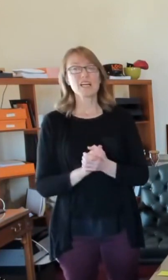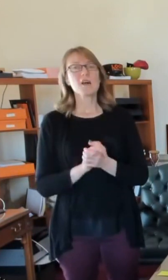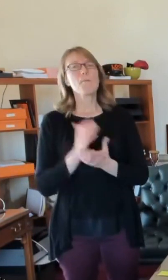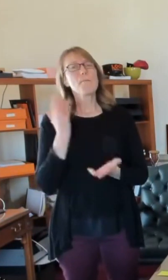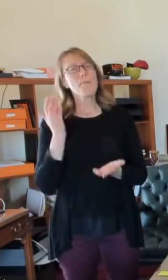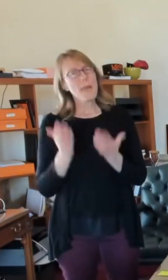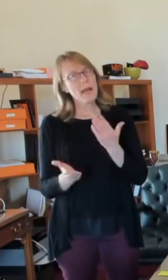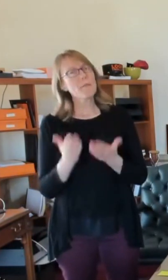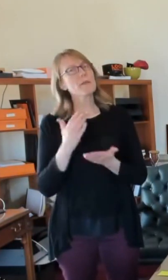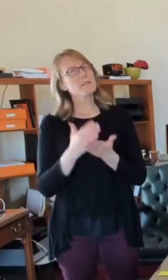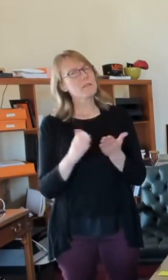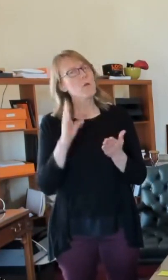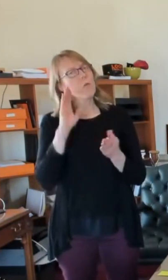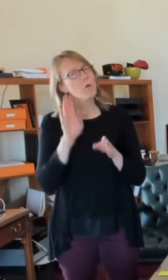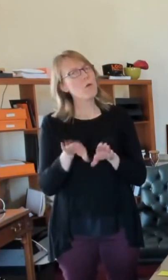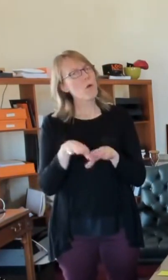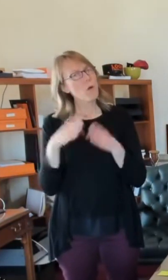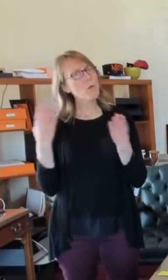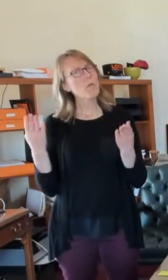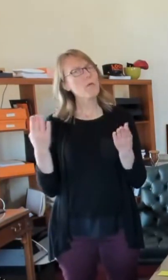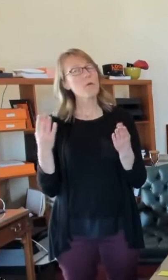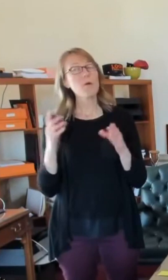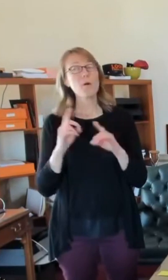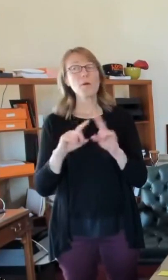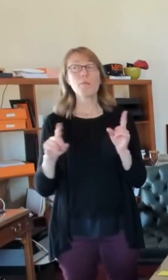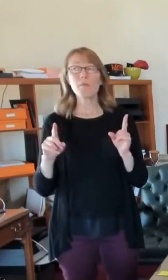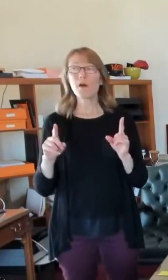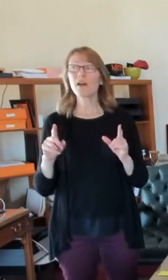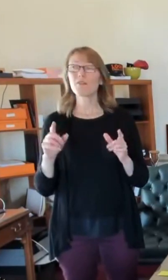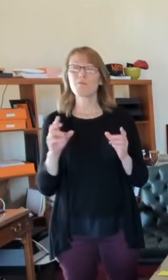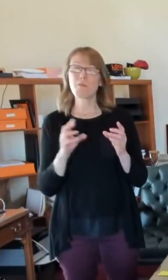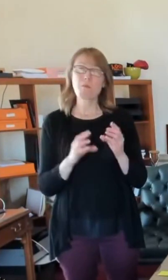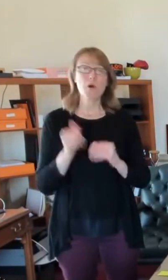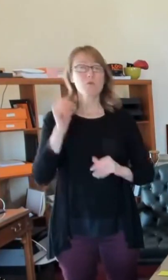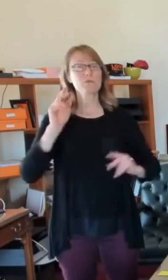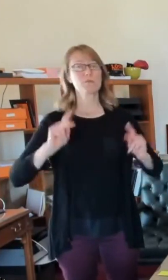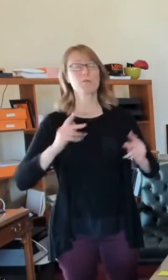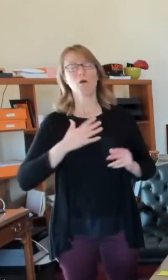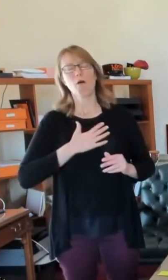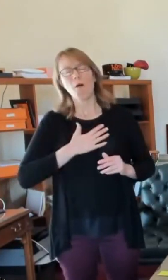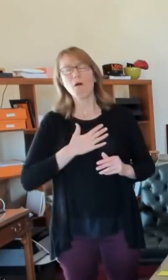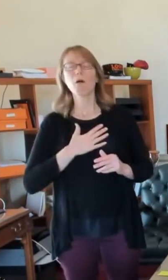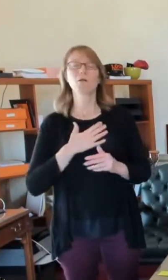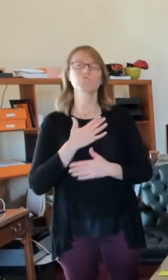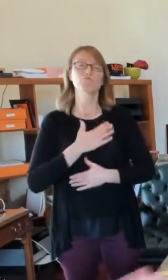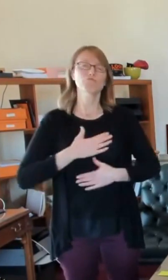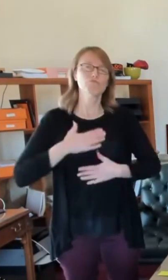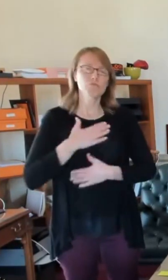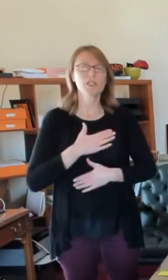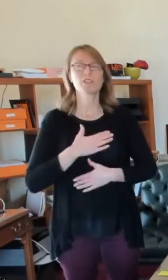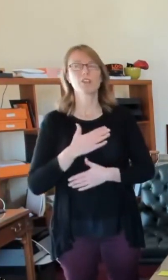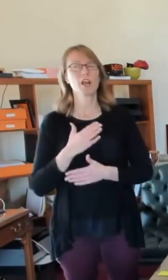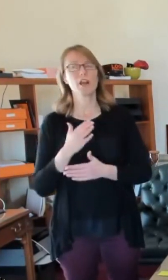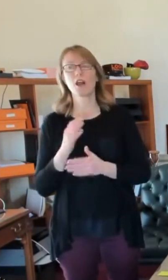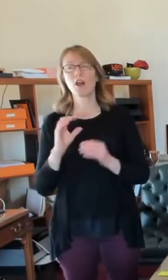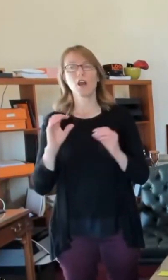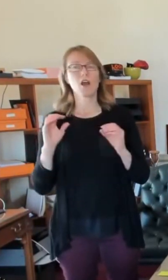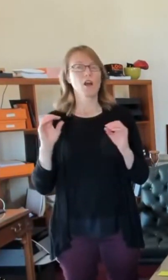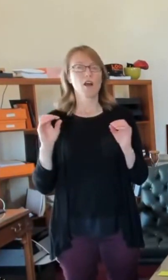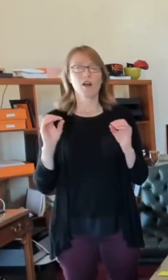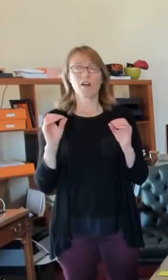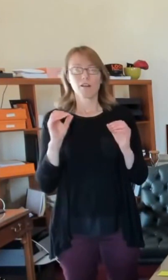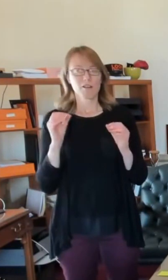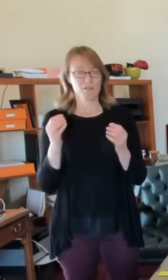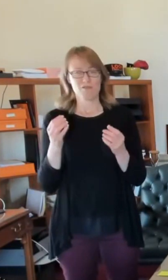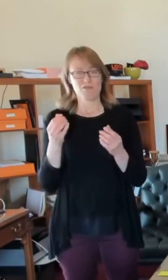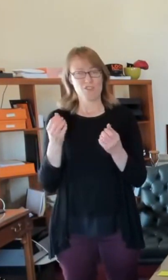part, many people love having some of those roads closed to cars so that they can take walks with their